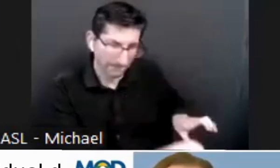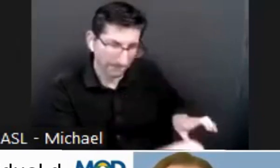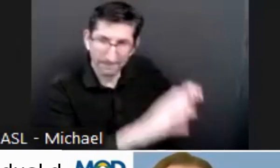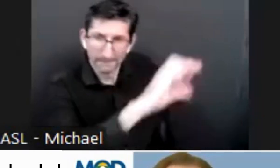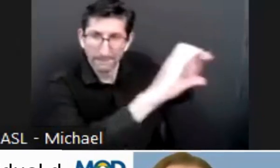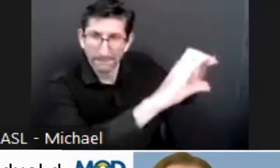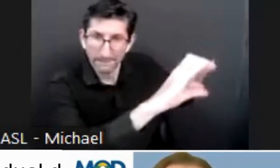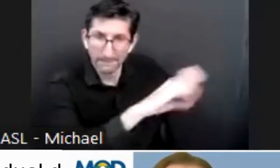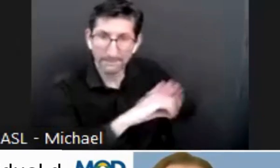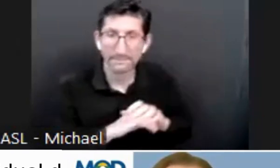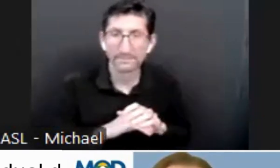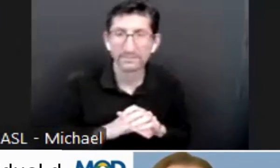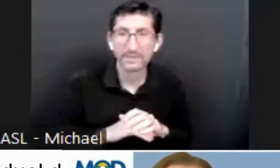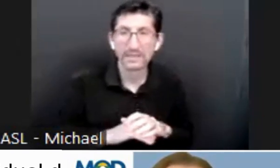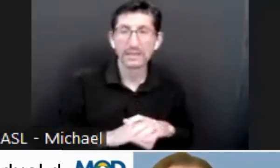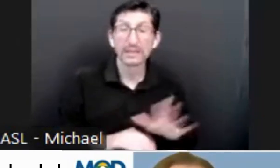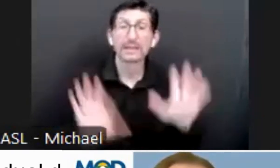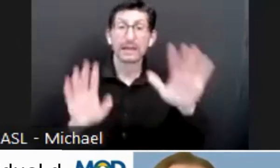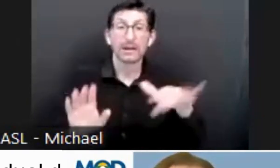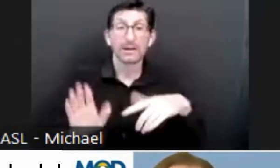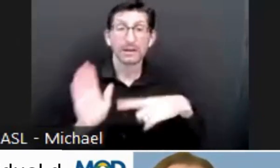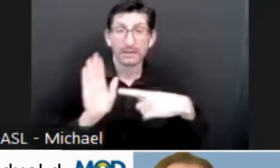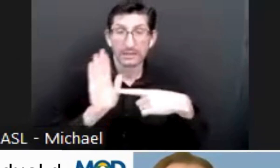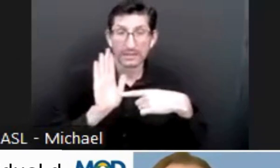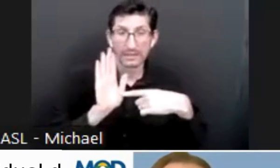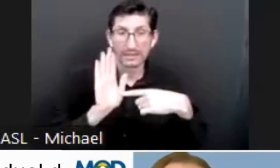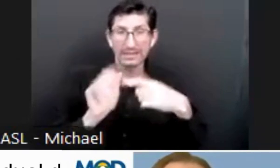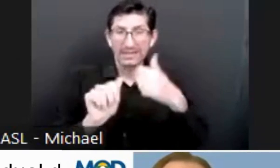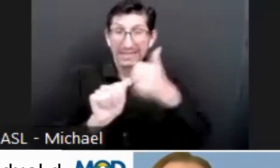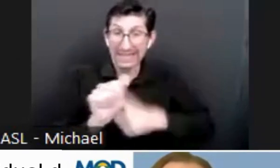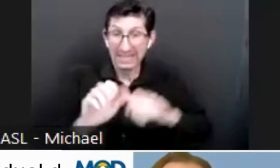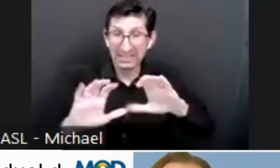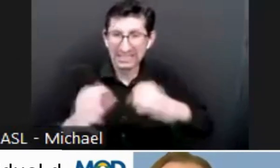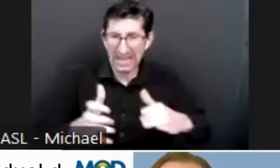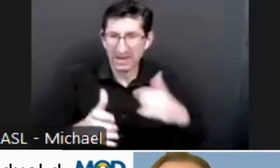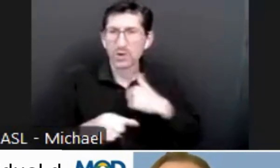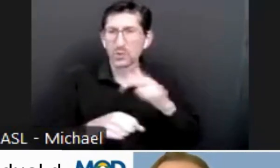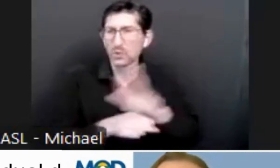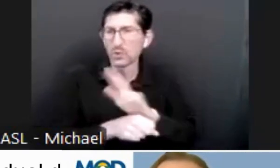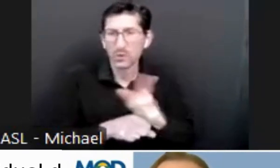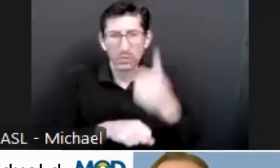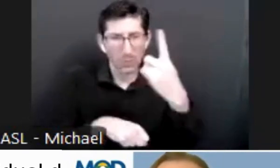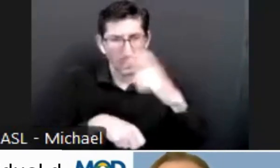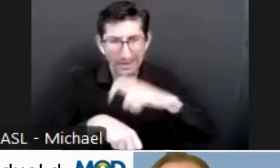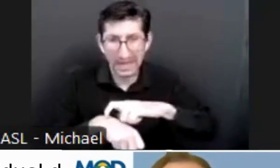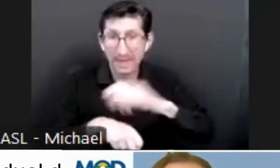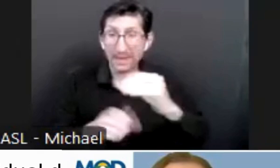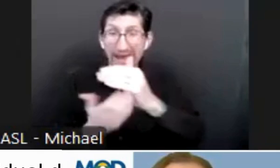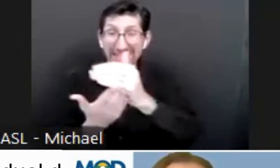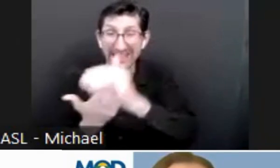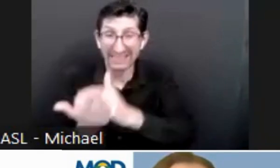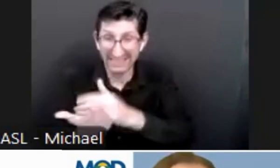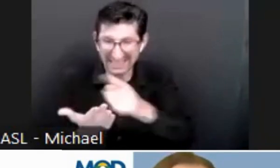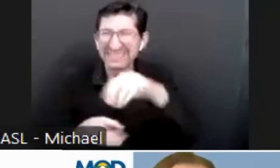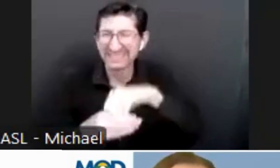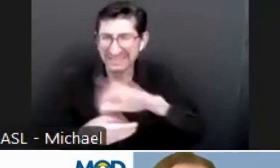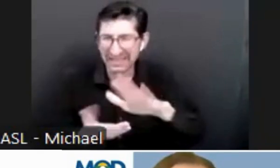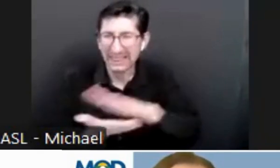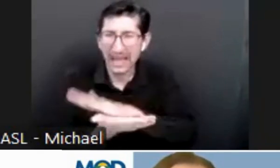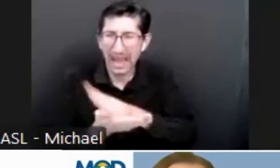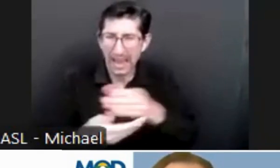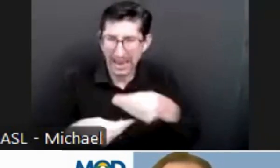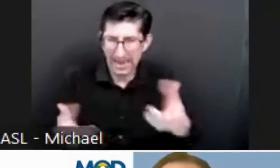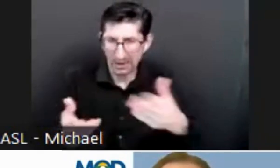list from this slide is in part 1 of your handout, so you can refer back to the categories. All right, so for